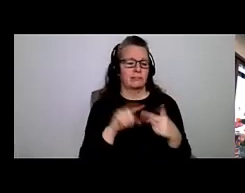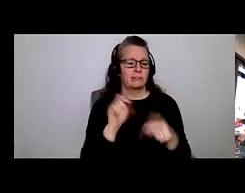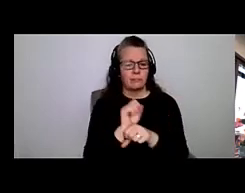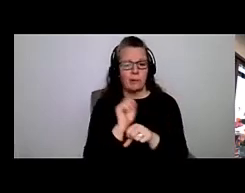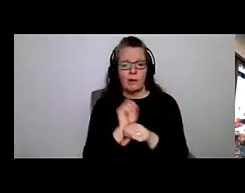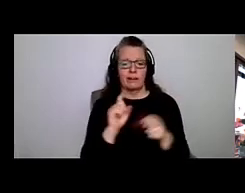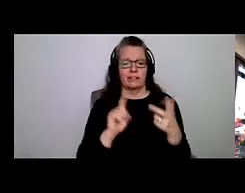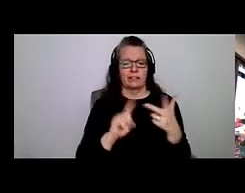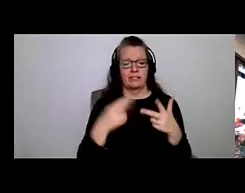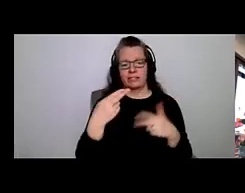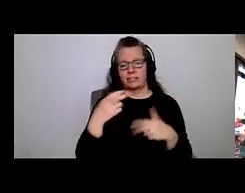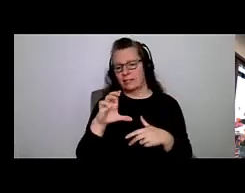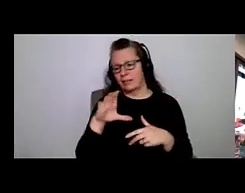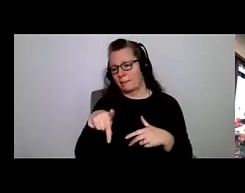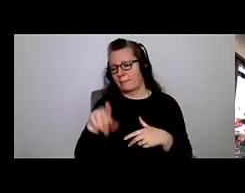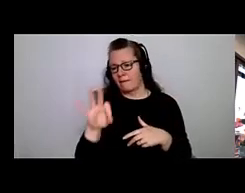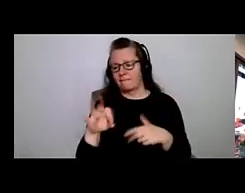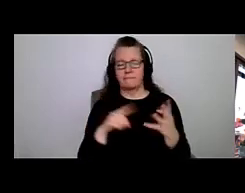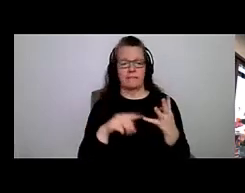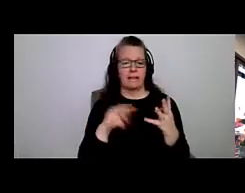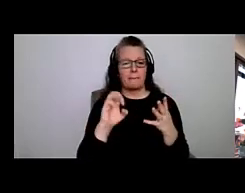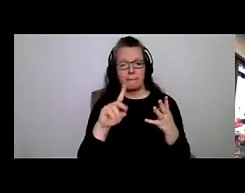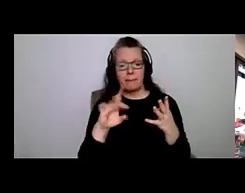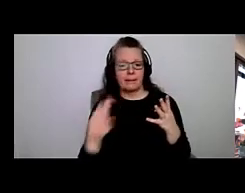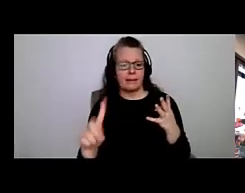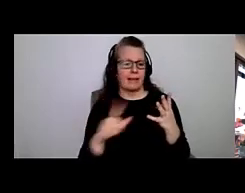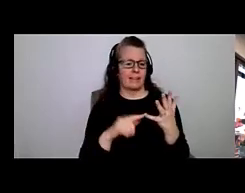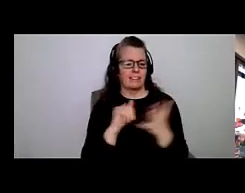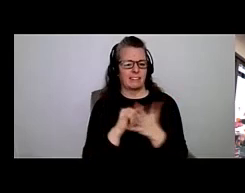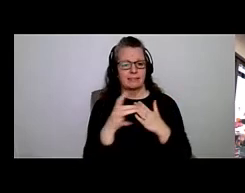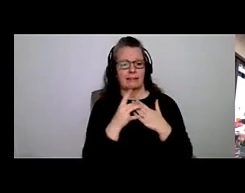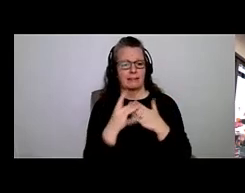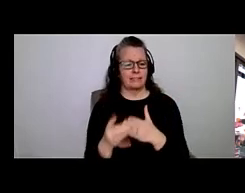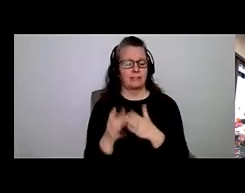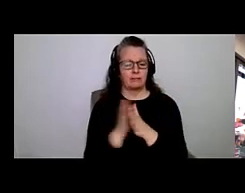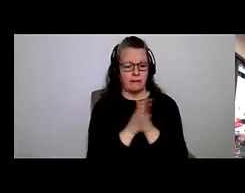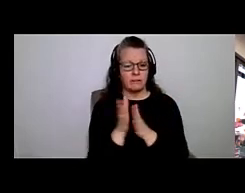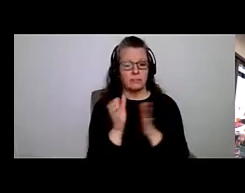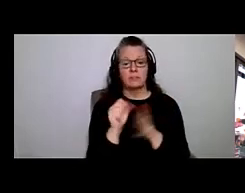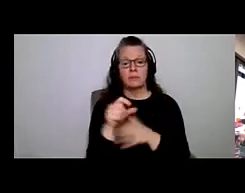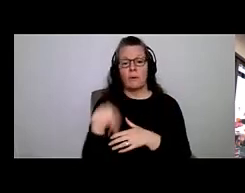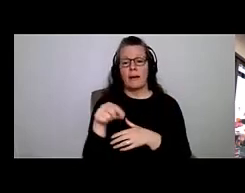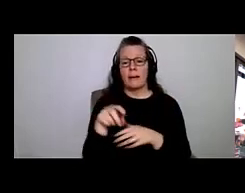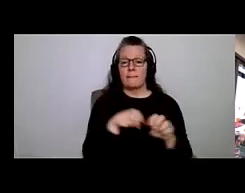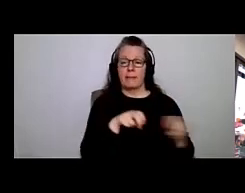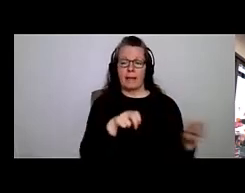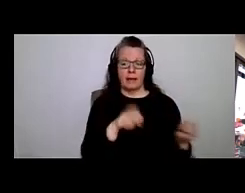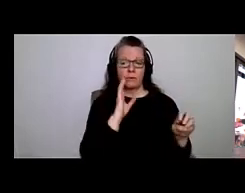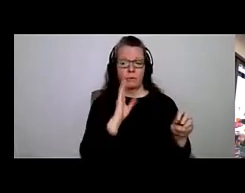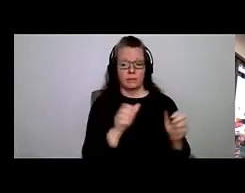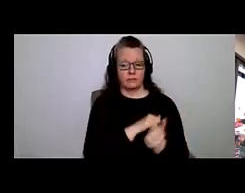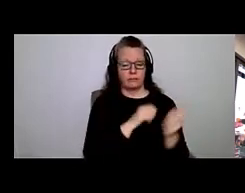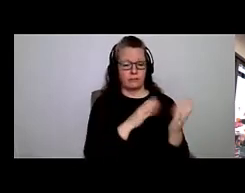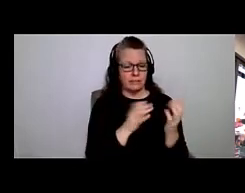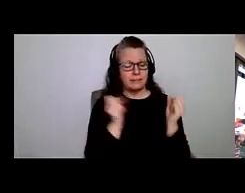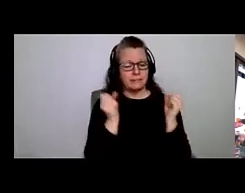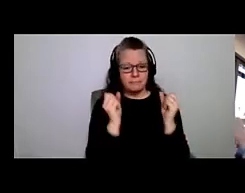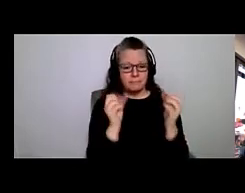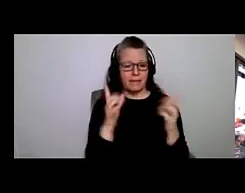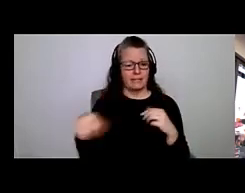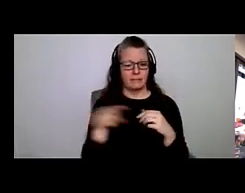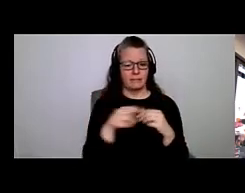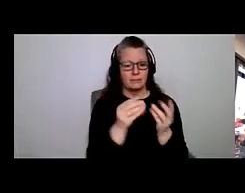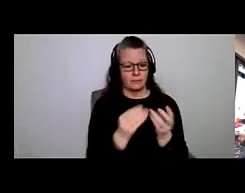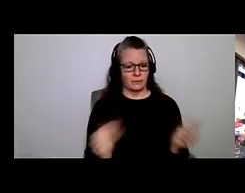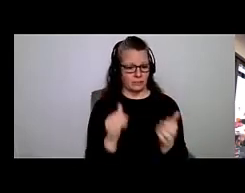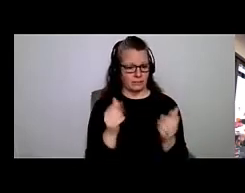and Medicaid, that is the lead driver. So this panel is going to address many of the solutions going on